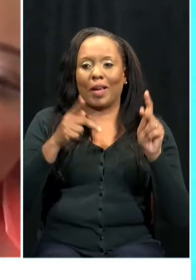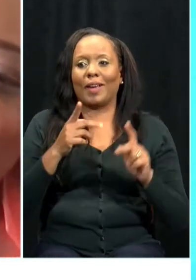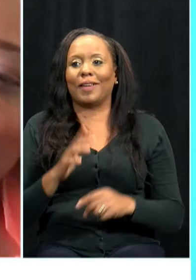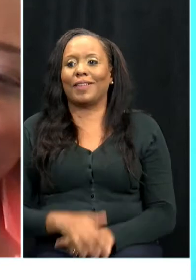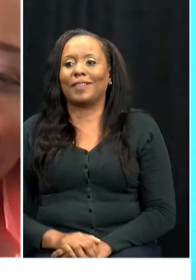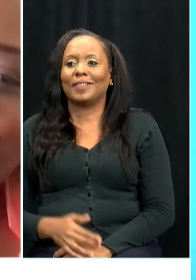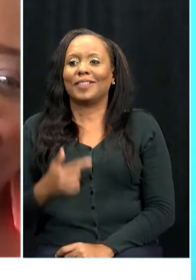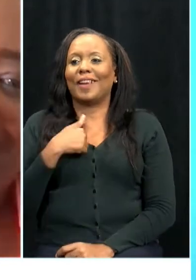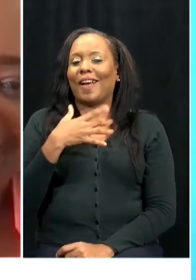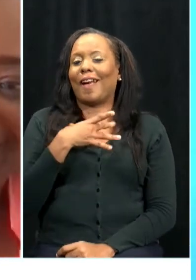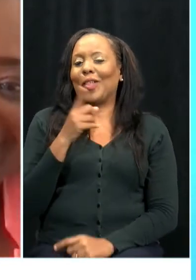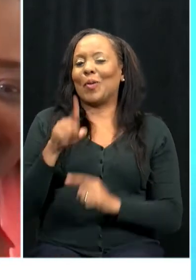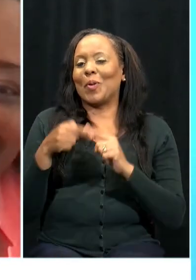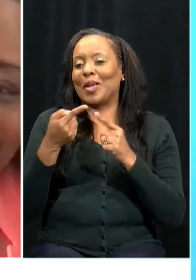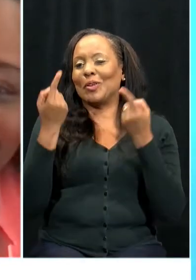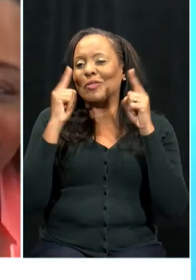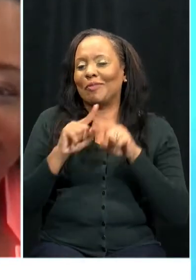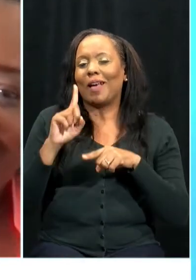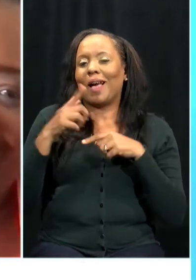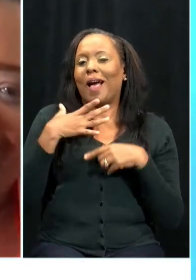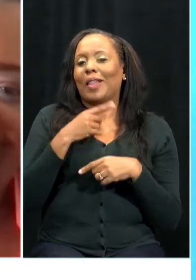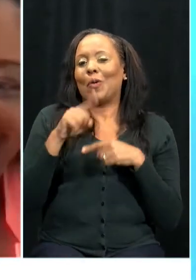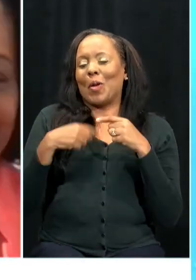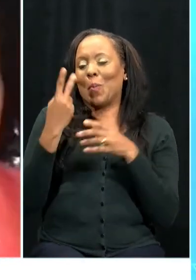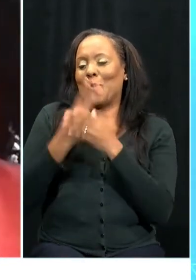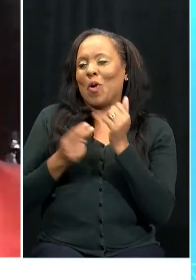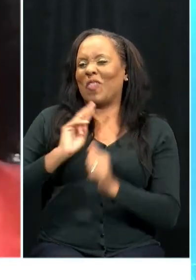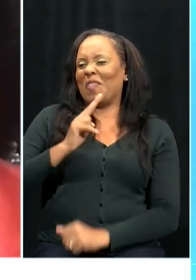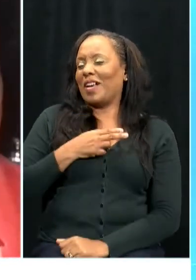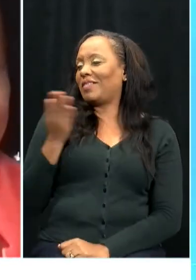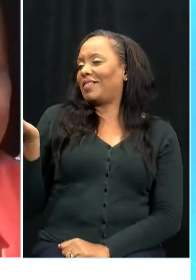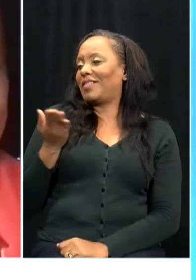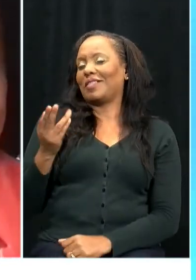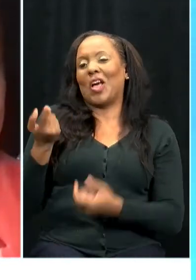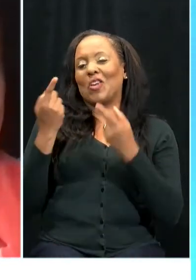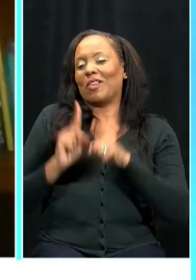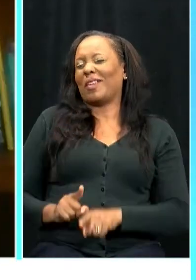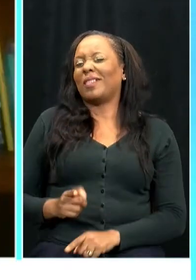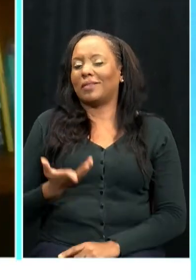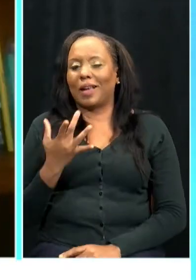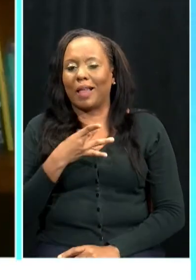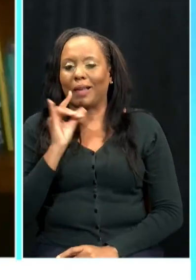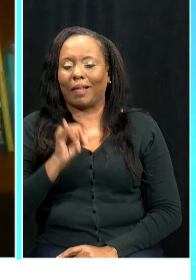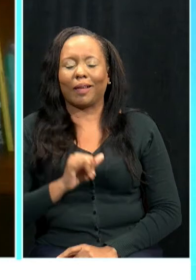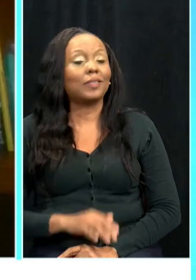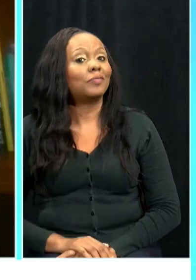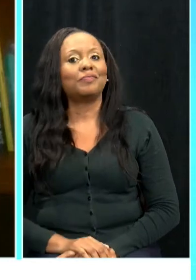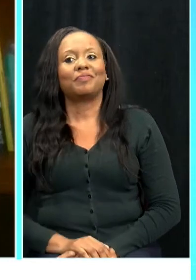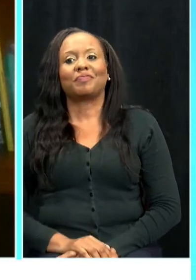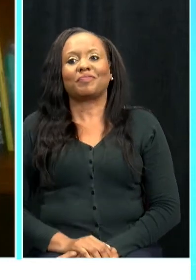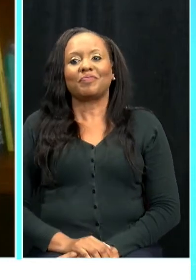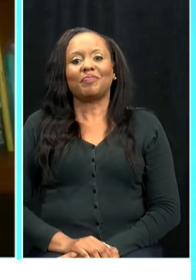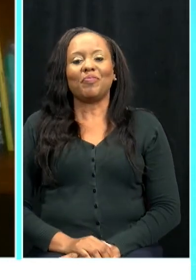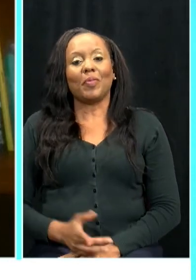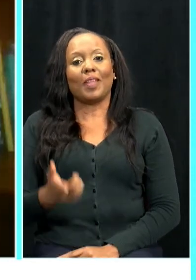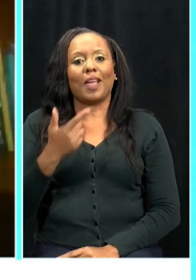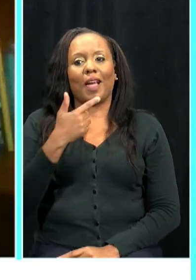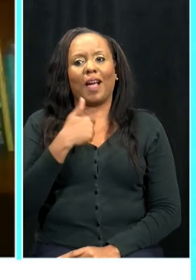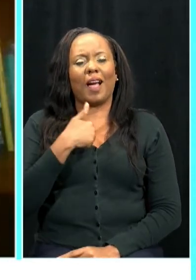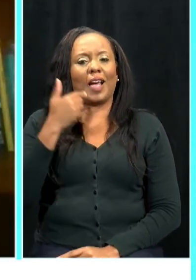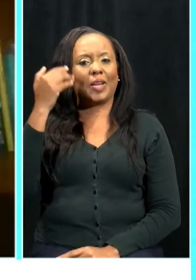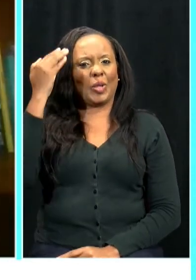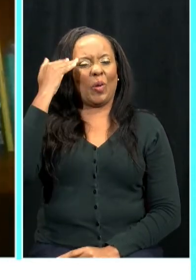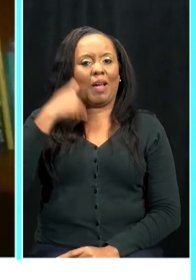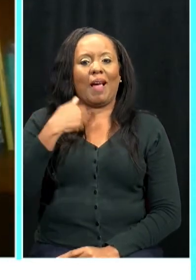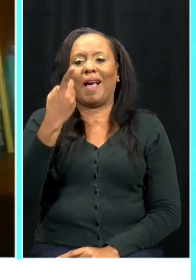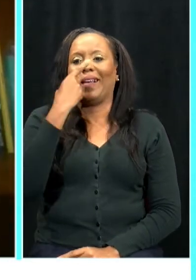like when question you agree to with me, to Tennyson. Ambassador Comissiong. When Ambassador Comissiong says what the hard decisions, like you, I was asking myself, but let